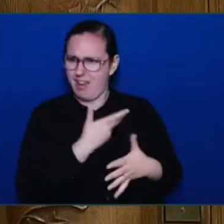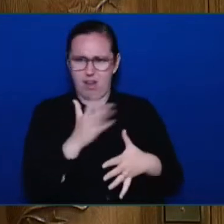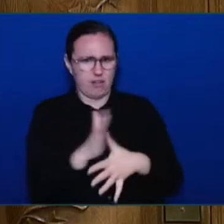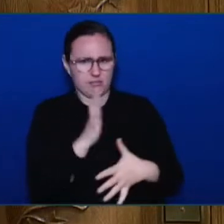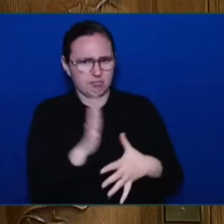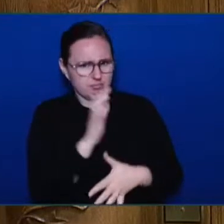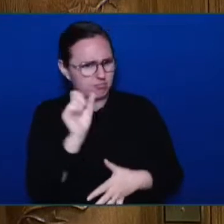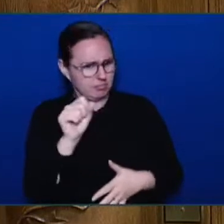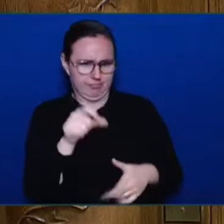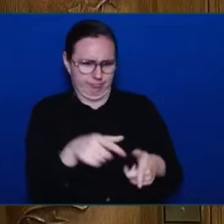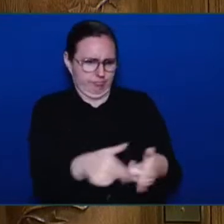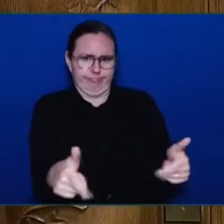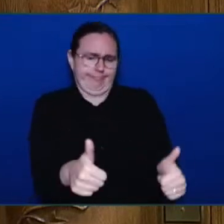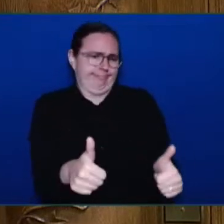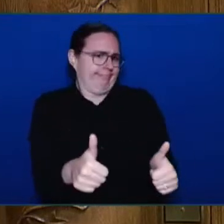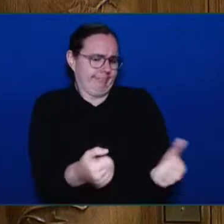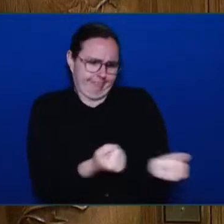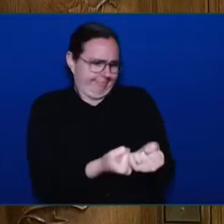Member for Nechako Lakes.